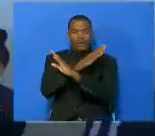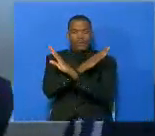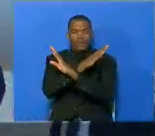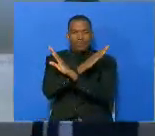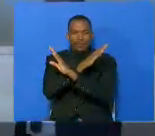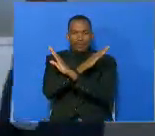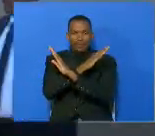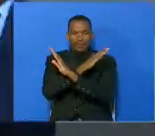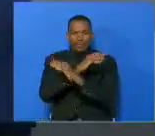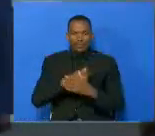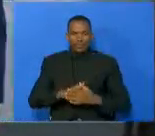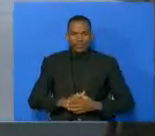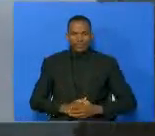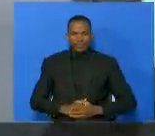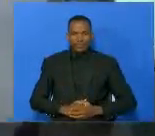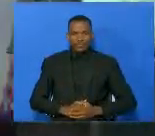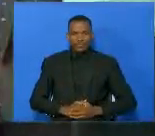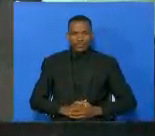Zambia.